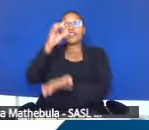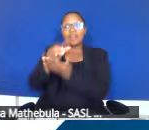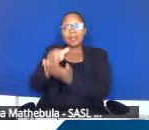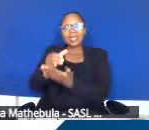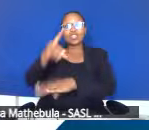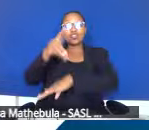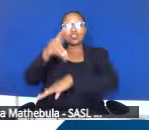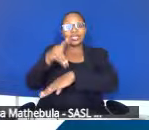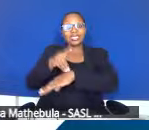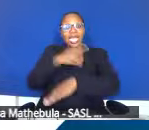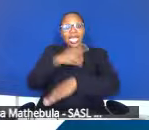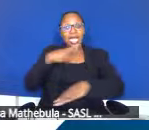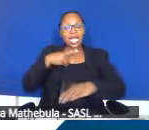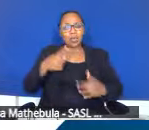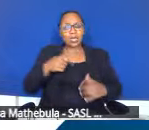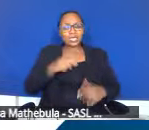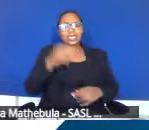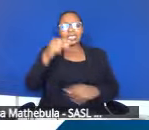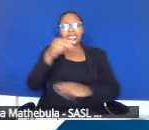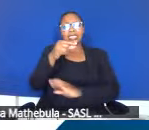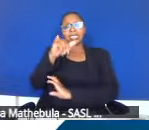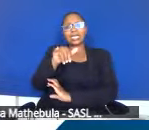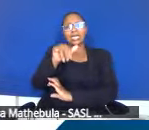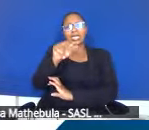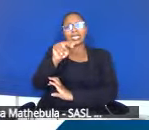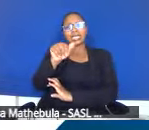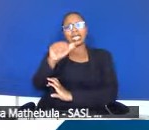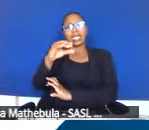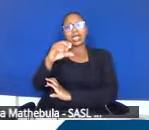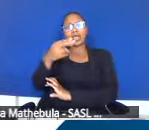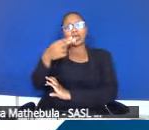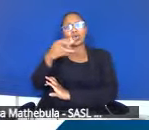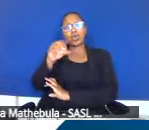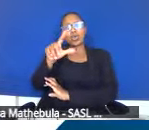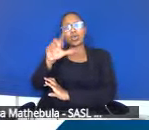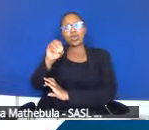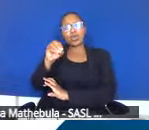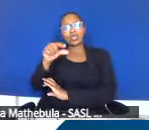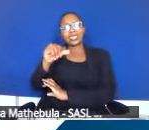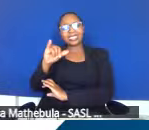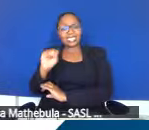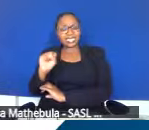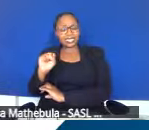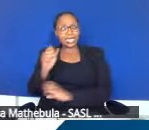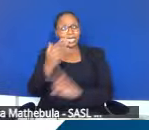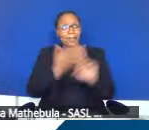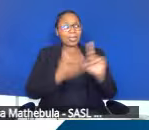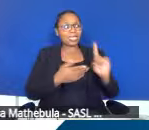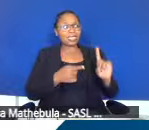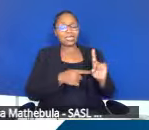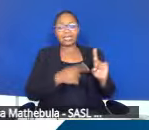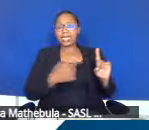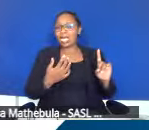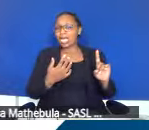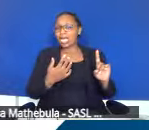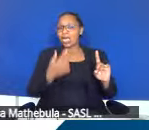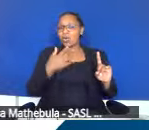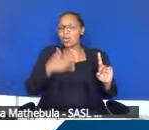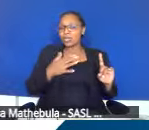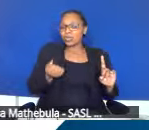gynecologist. Okay. And the person who's trying to claim the expense is a